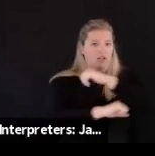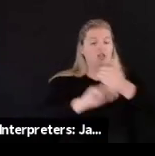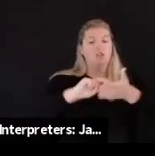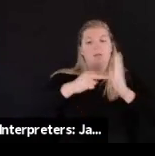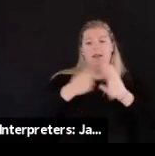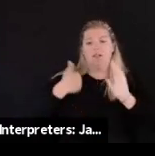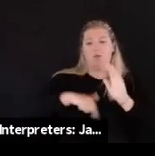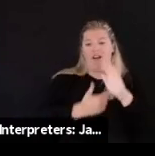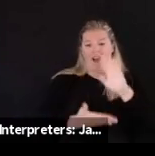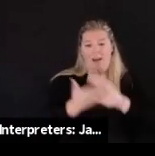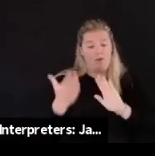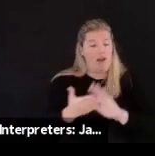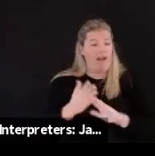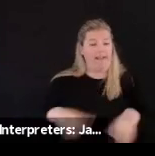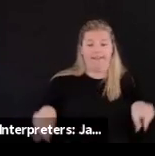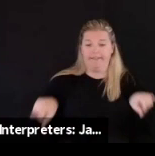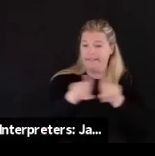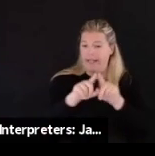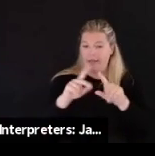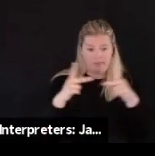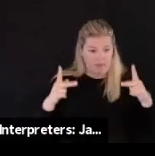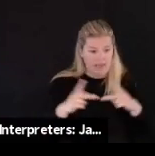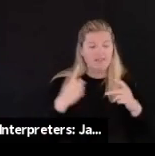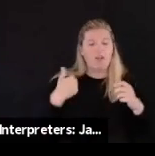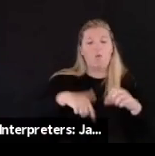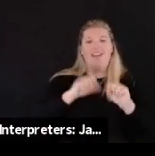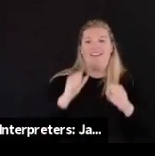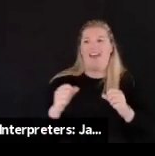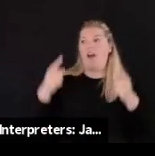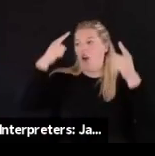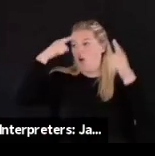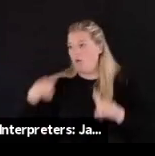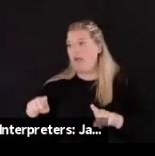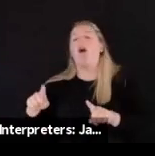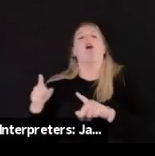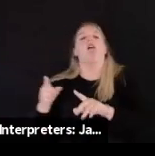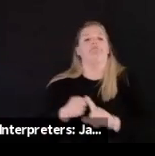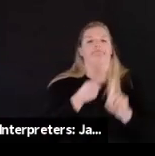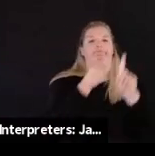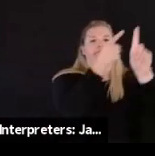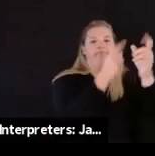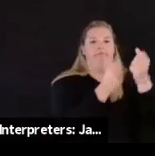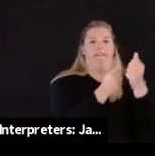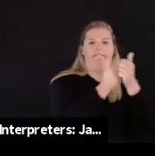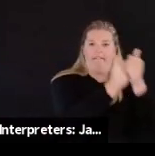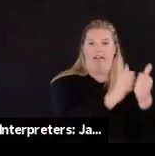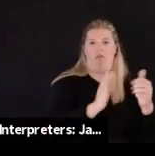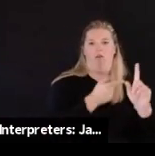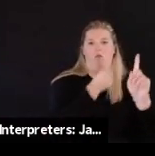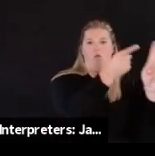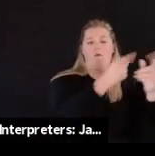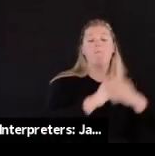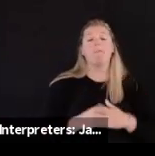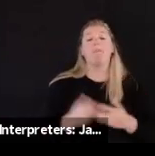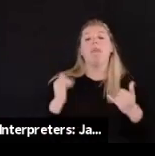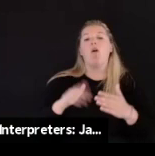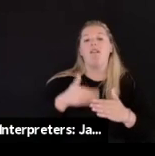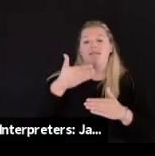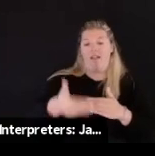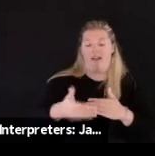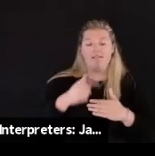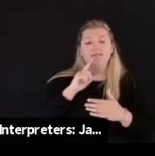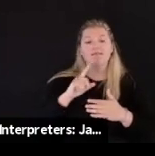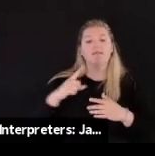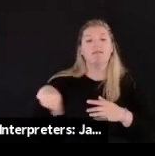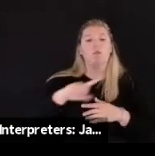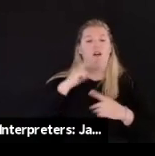work towards the same goal. All right, so that's going to lead us into the next section, which will ask us to consider the